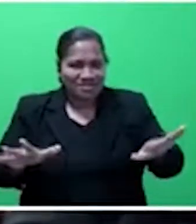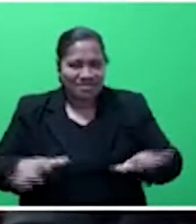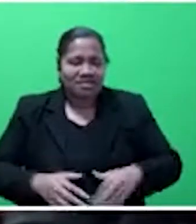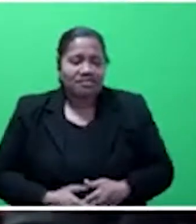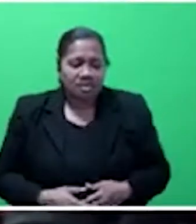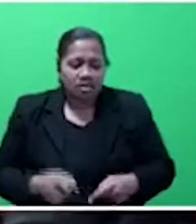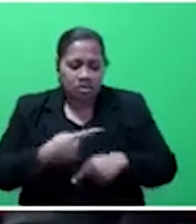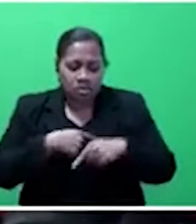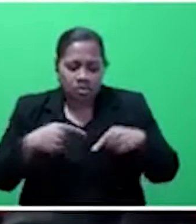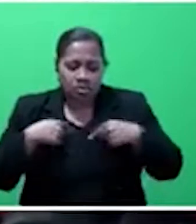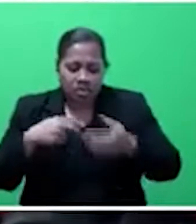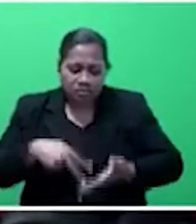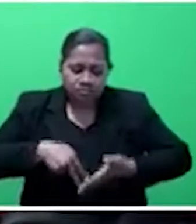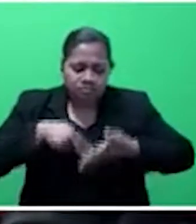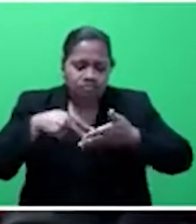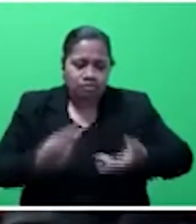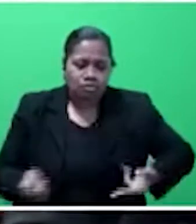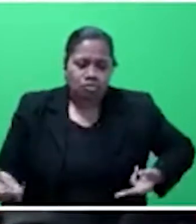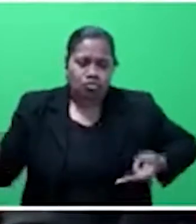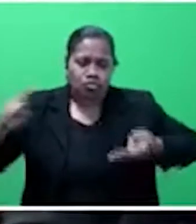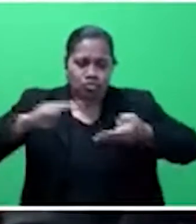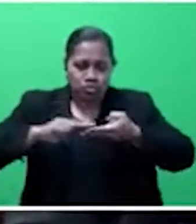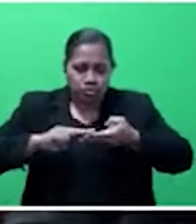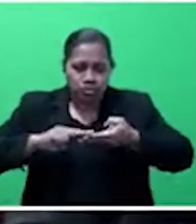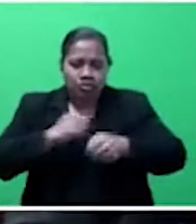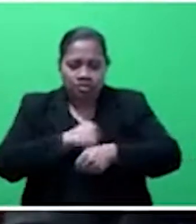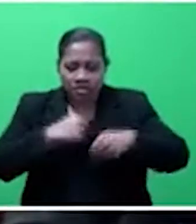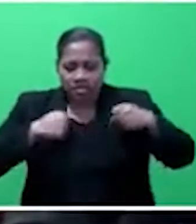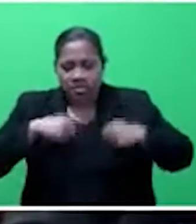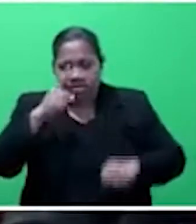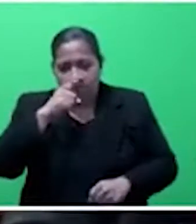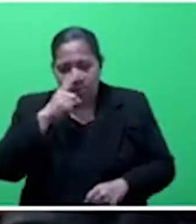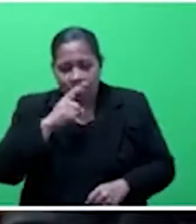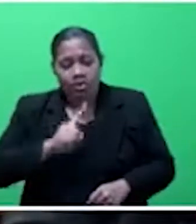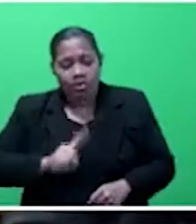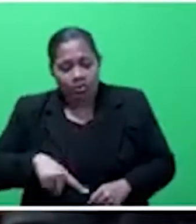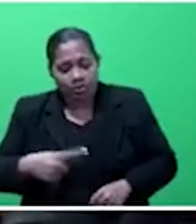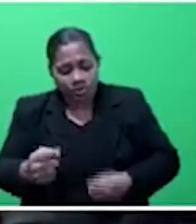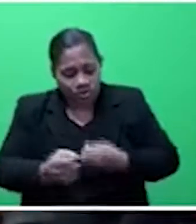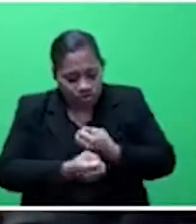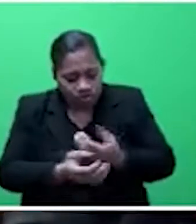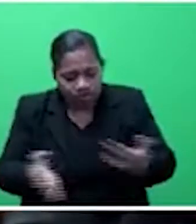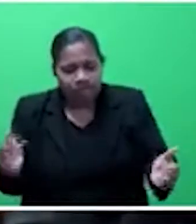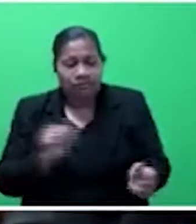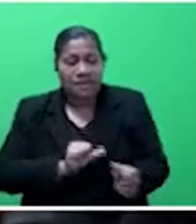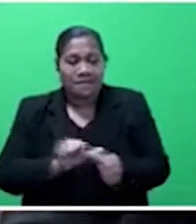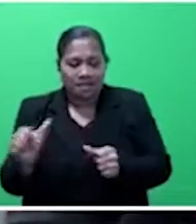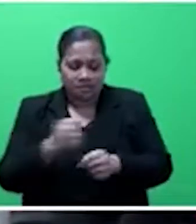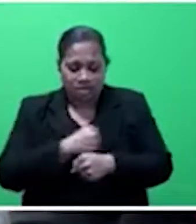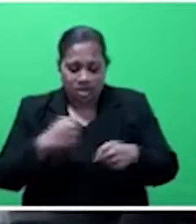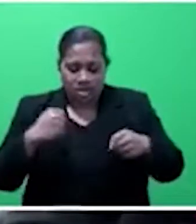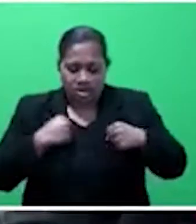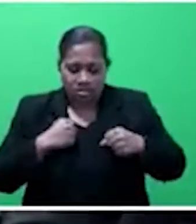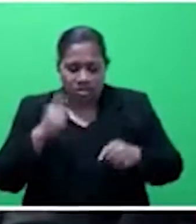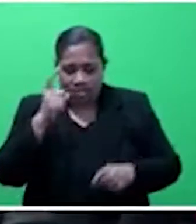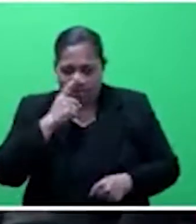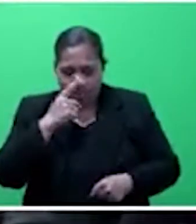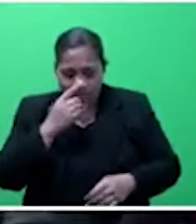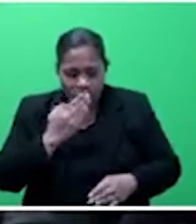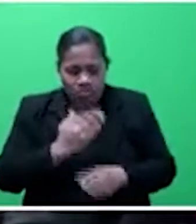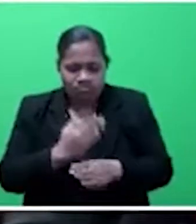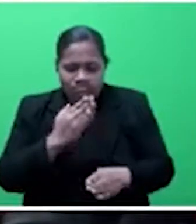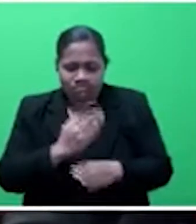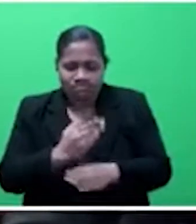united with our people and will continue to deliver the best for all Fijians. Mr. Speaker, sir, the